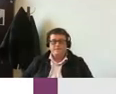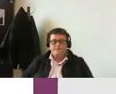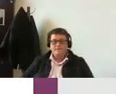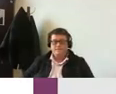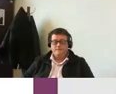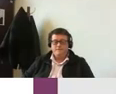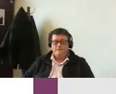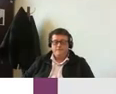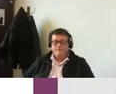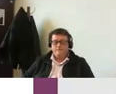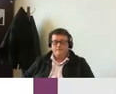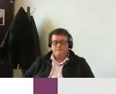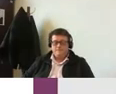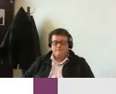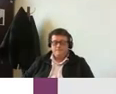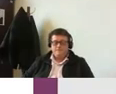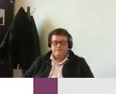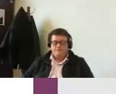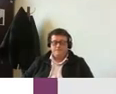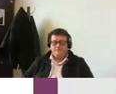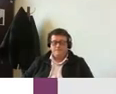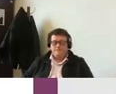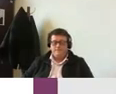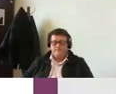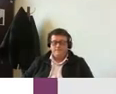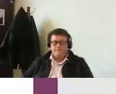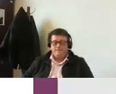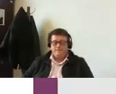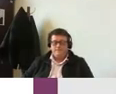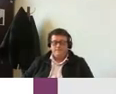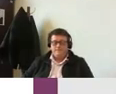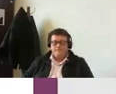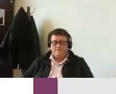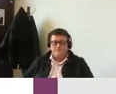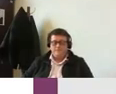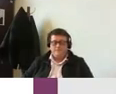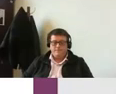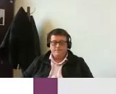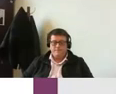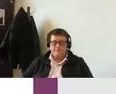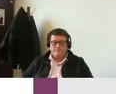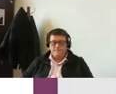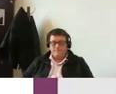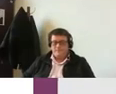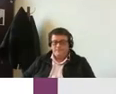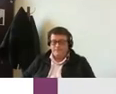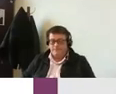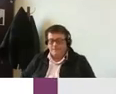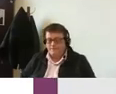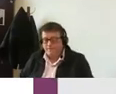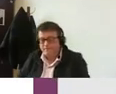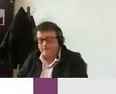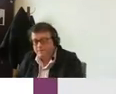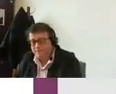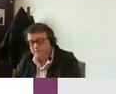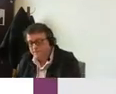before joining government in 2010. Henry has been with government since then, with the exception of a year spent as manager